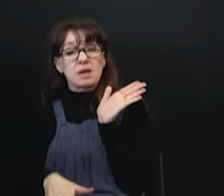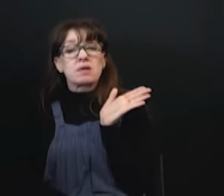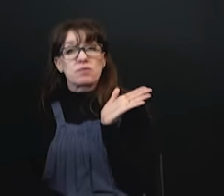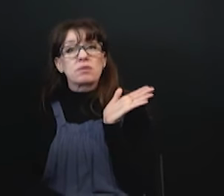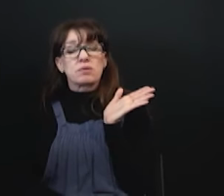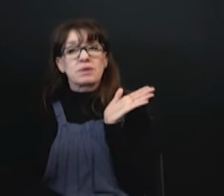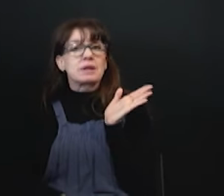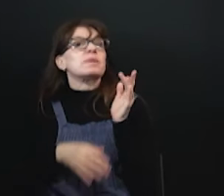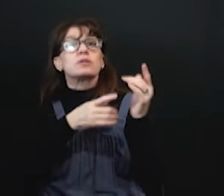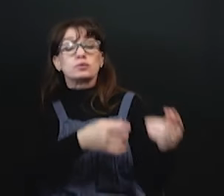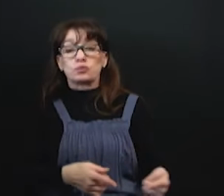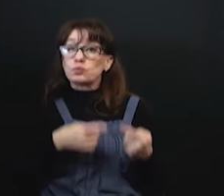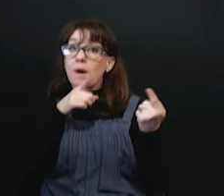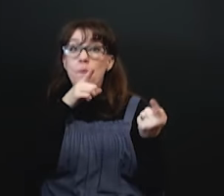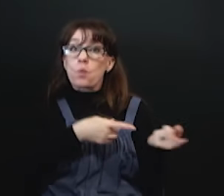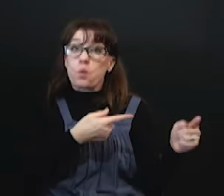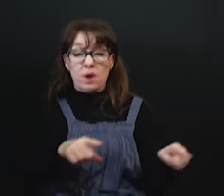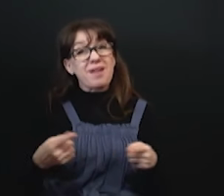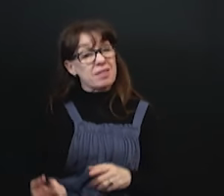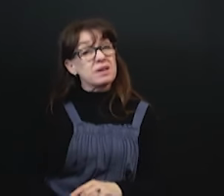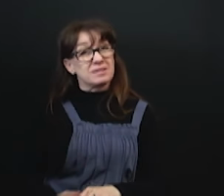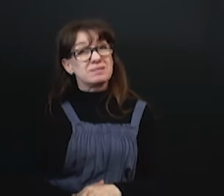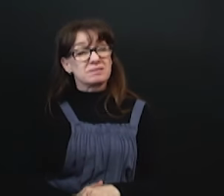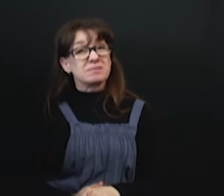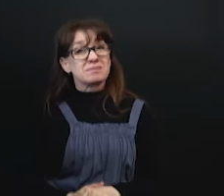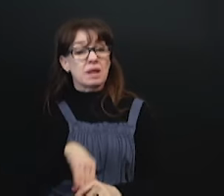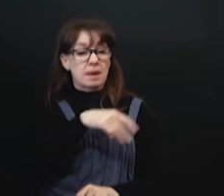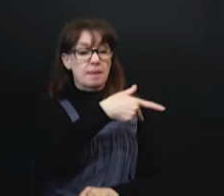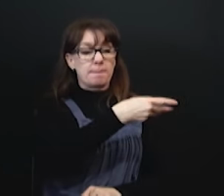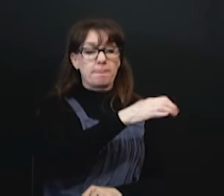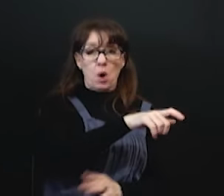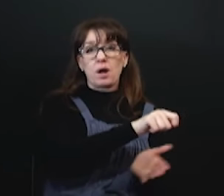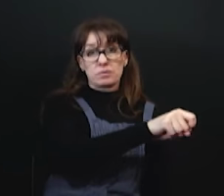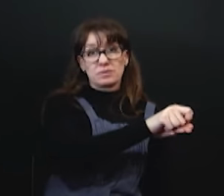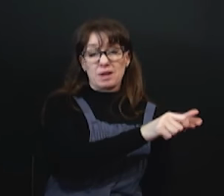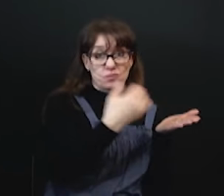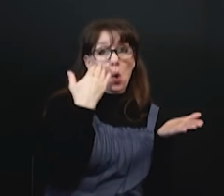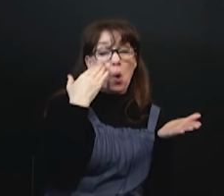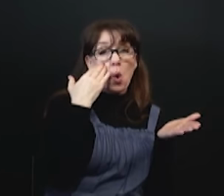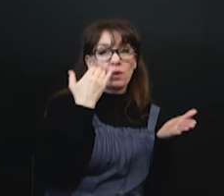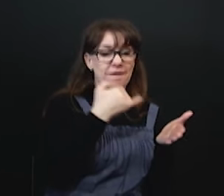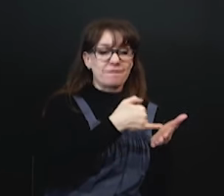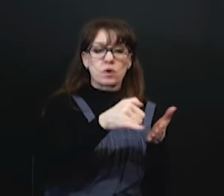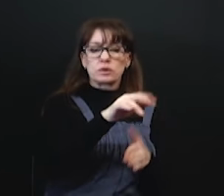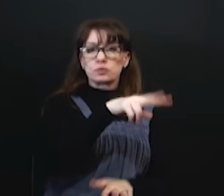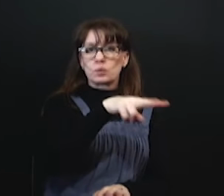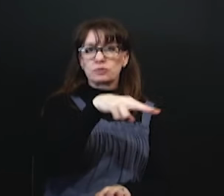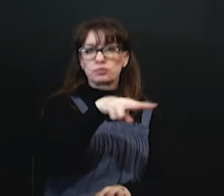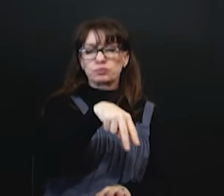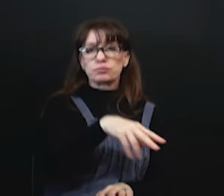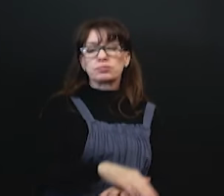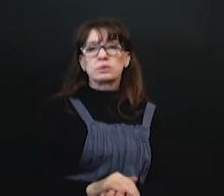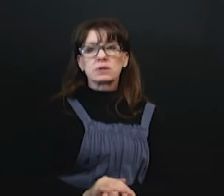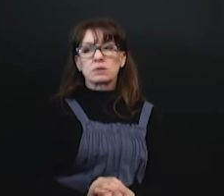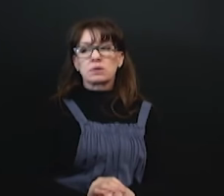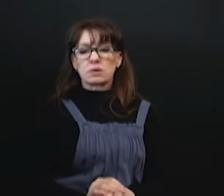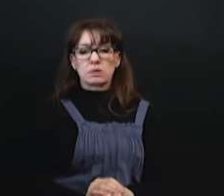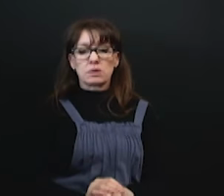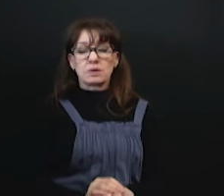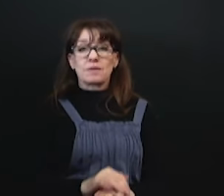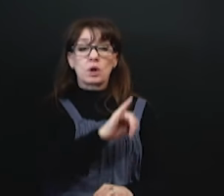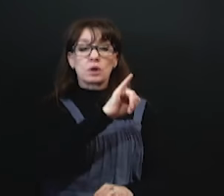But the struggle is real, isn't it? Paul knew it. That's why he goes on. Verse 22, He says,